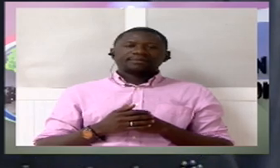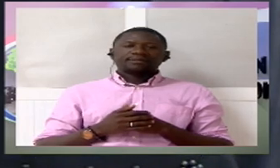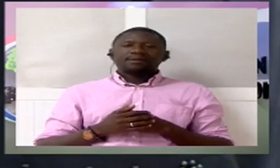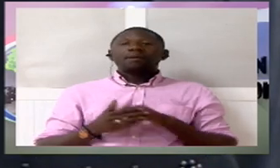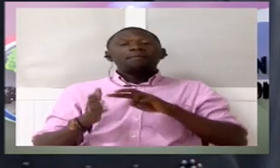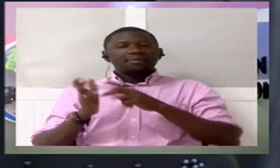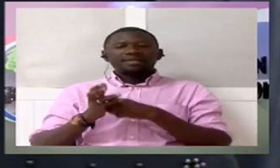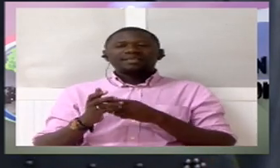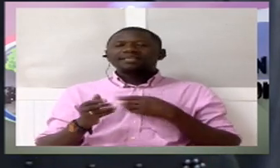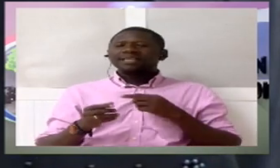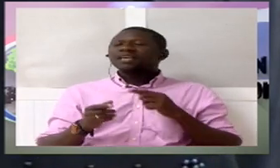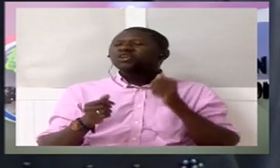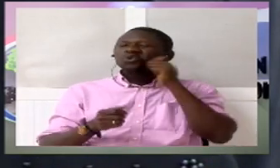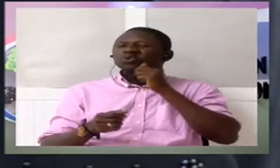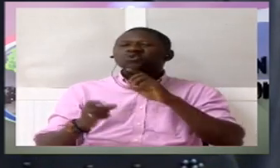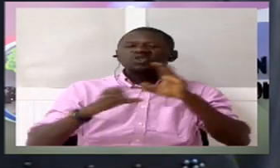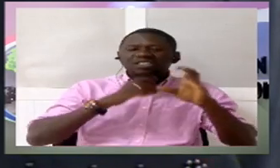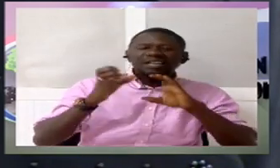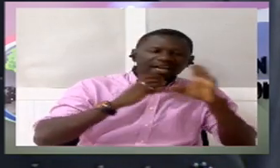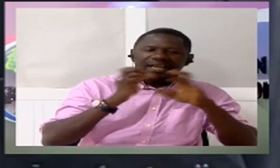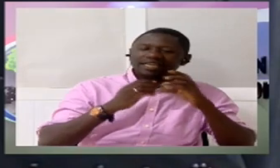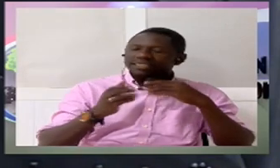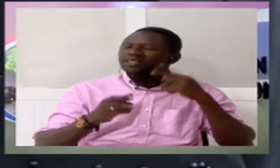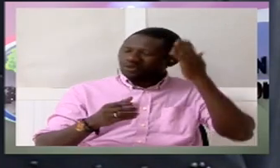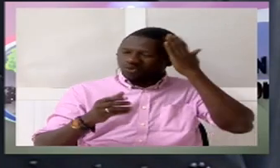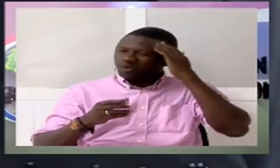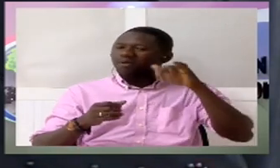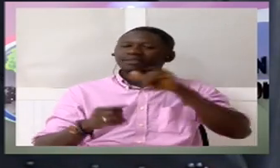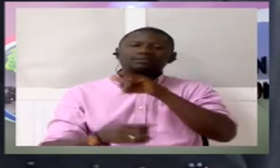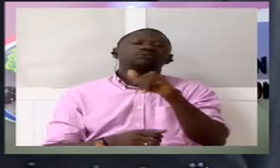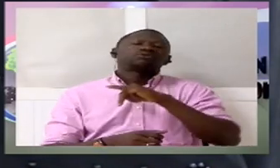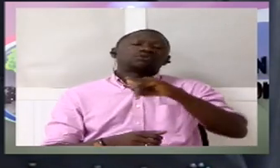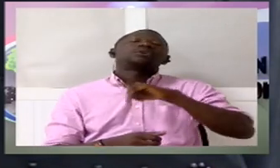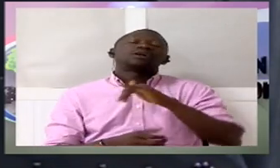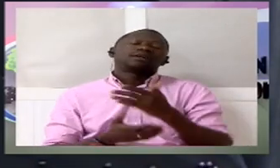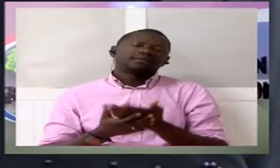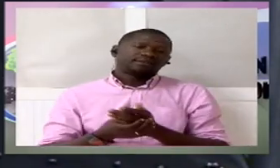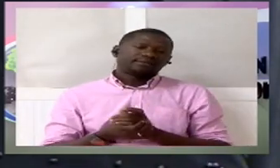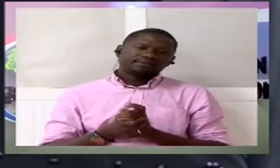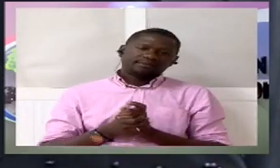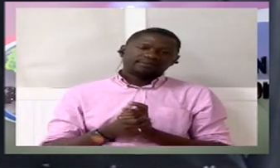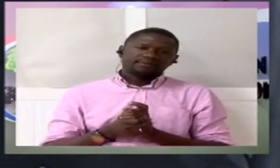They used to chat. It looks like as if they had something in common, which they used to discuss about.